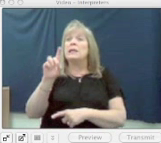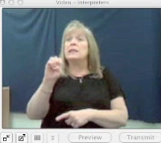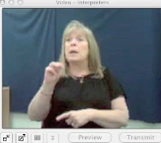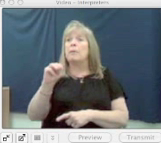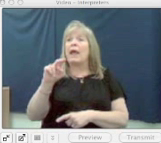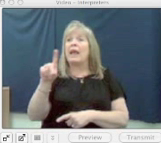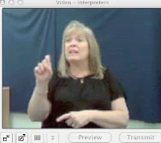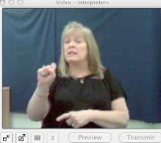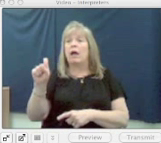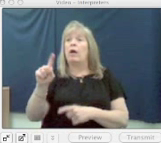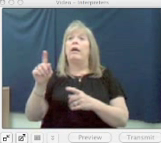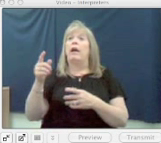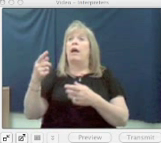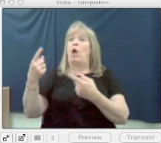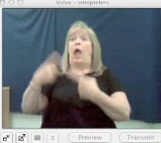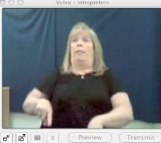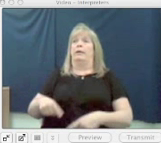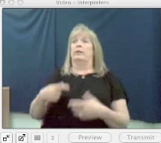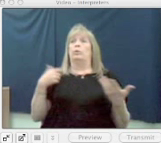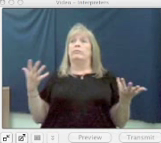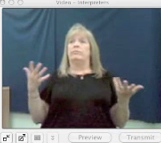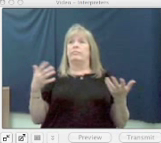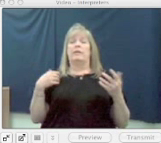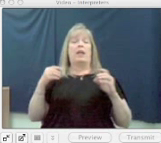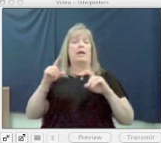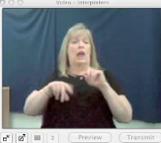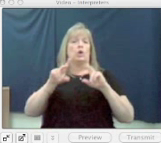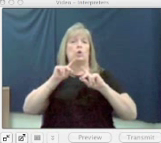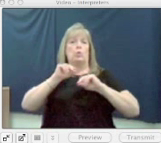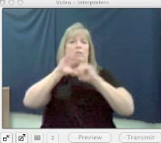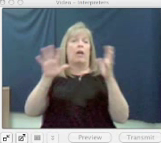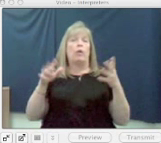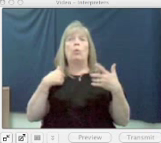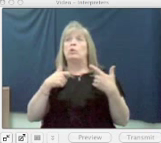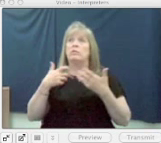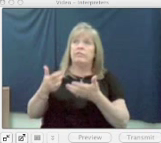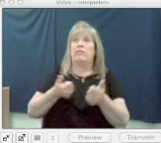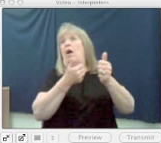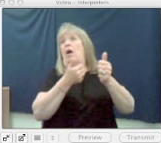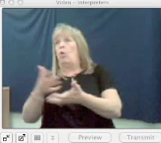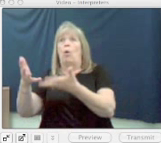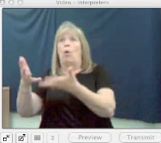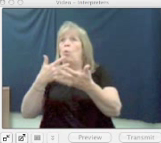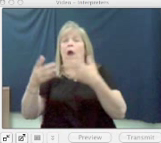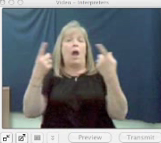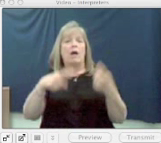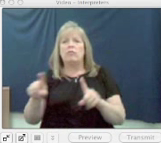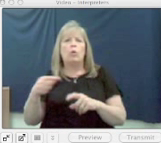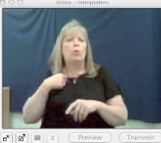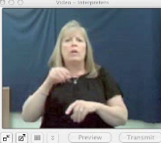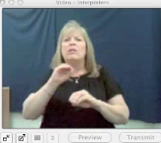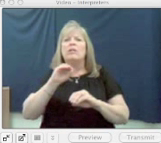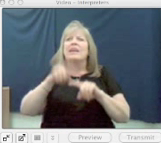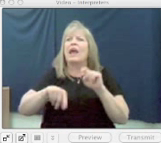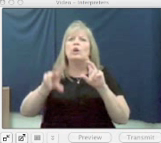sort of have to be in a boat without a sail and kind of be tossed back and forth amongst the waves.